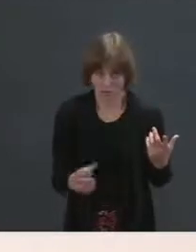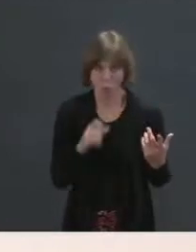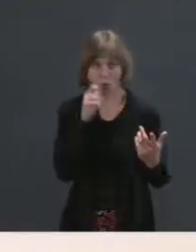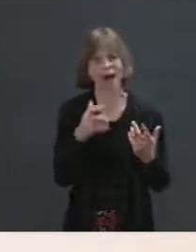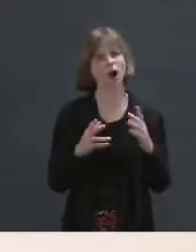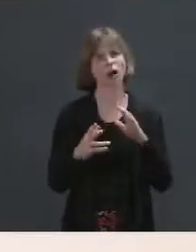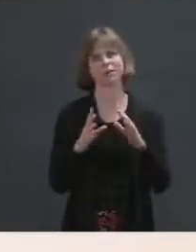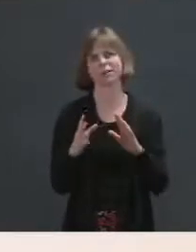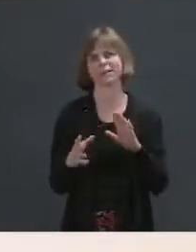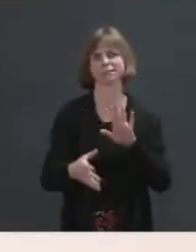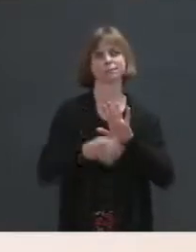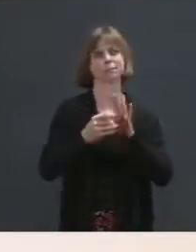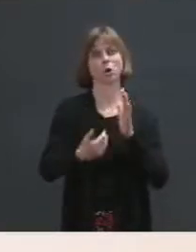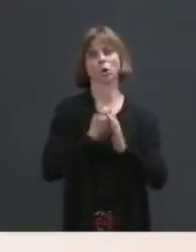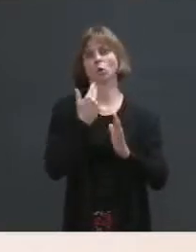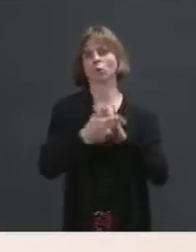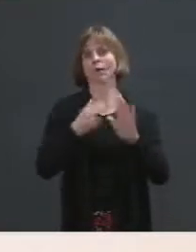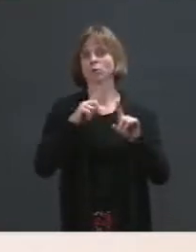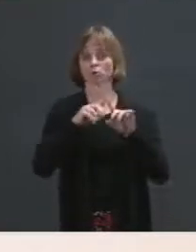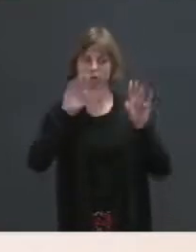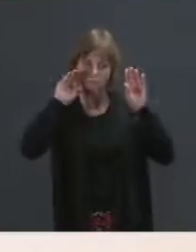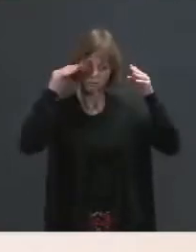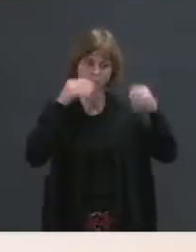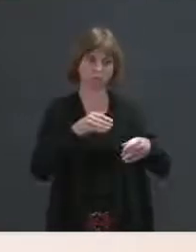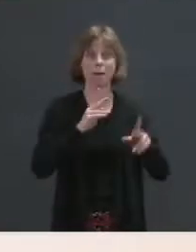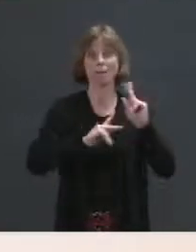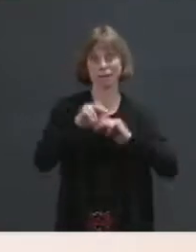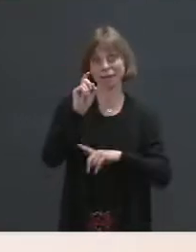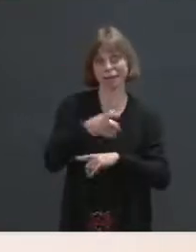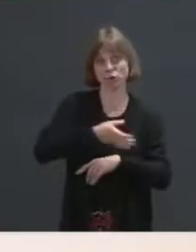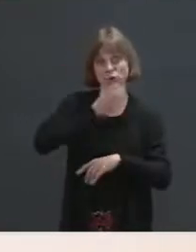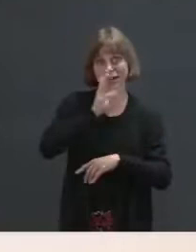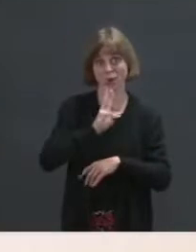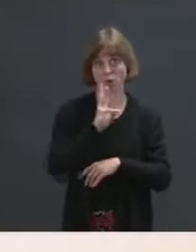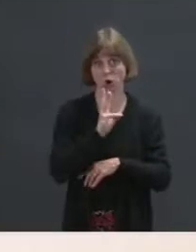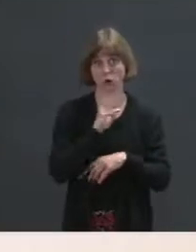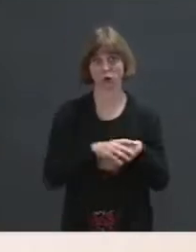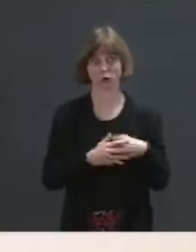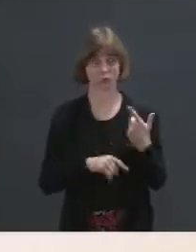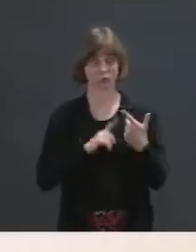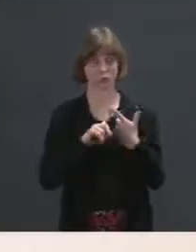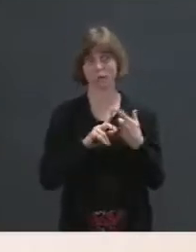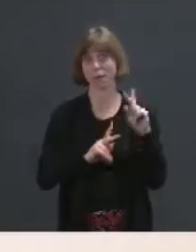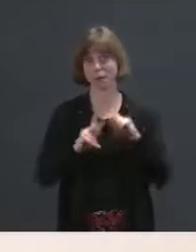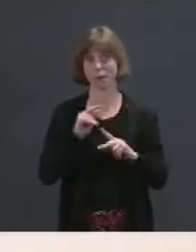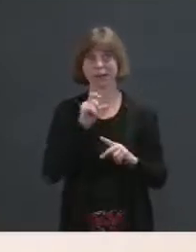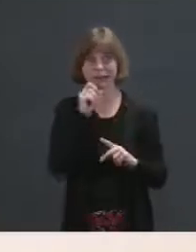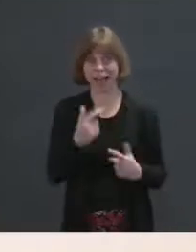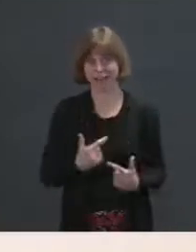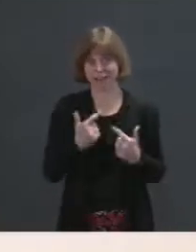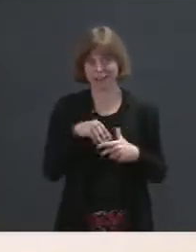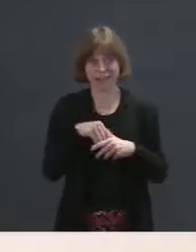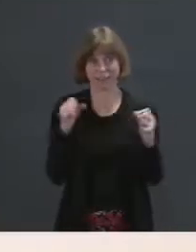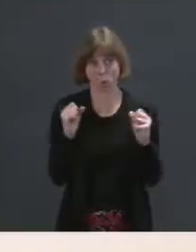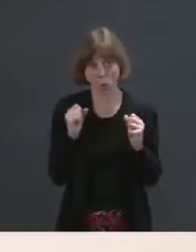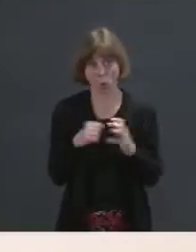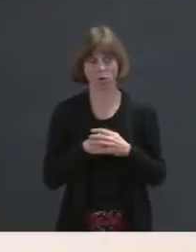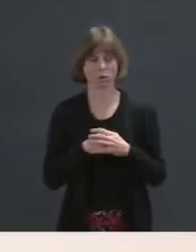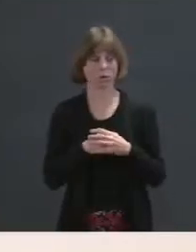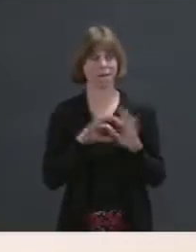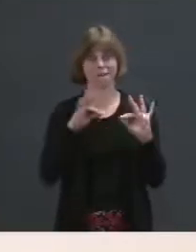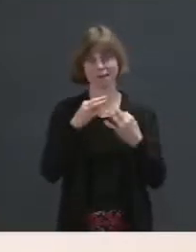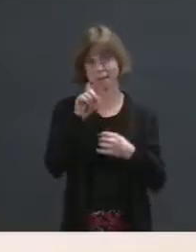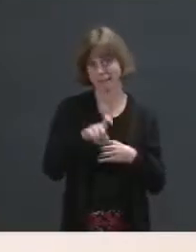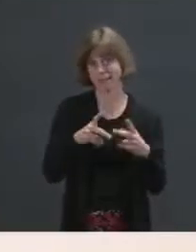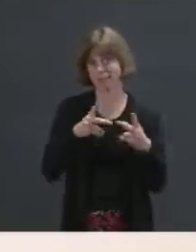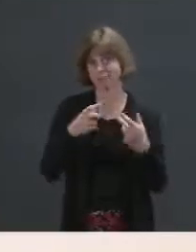have drinking water, how people have not in the cold, how families have a place to live, and we will